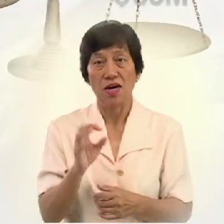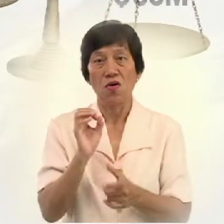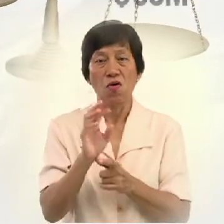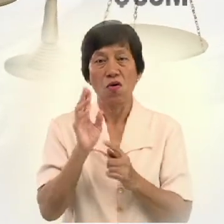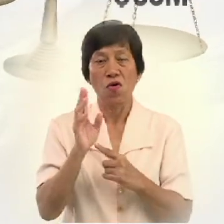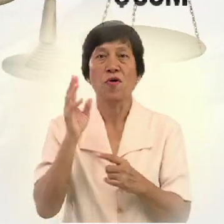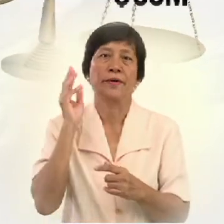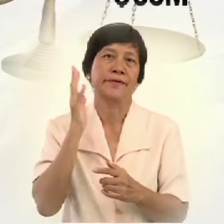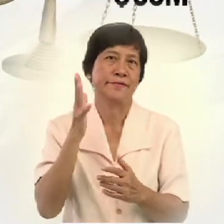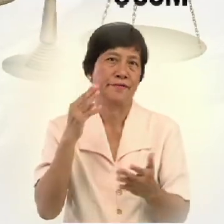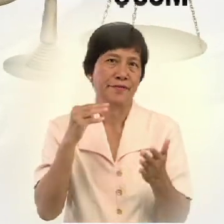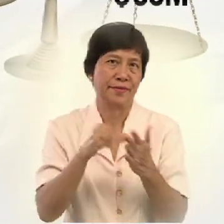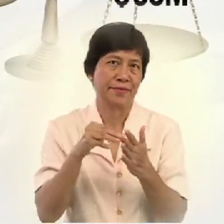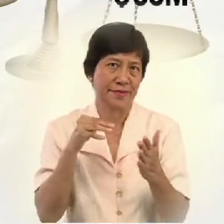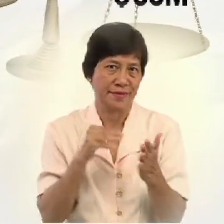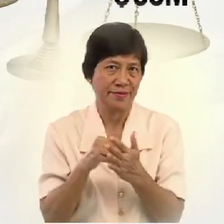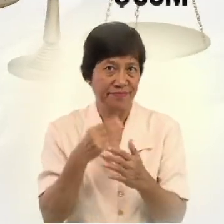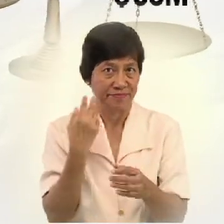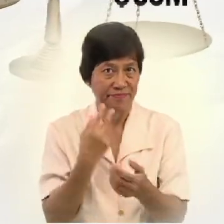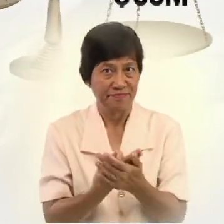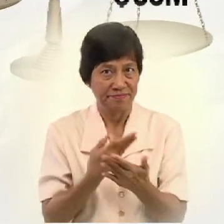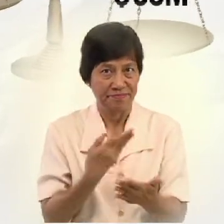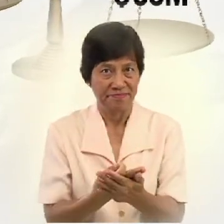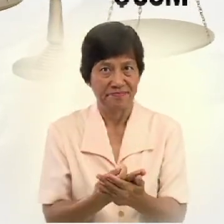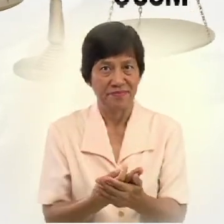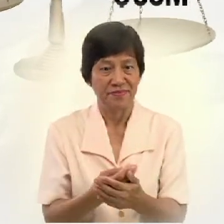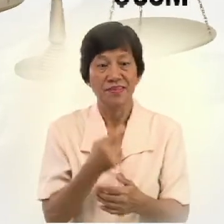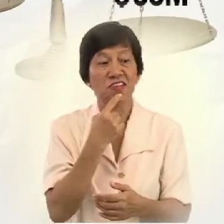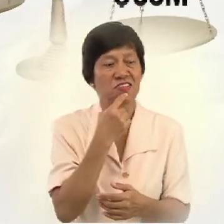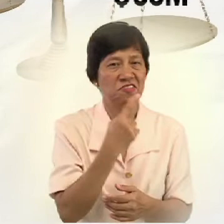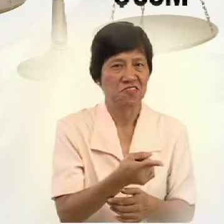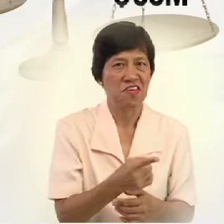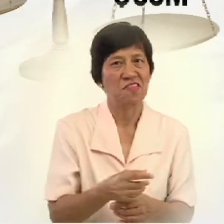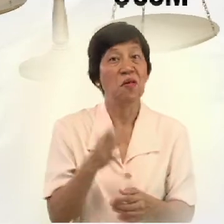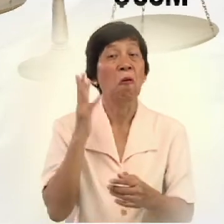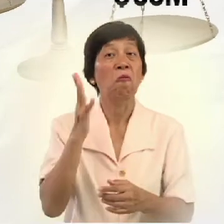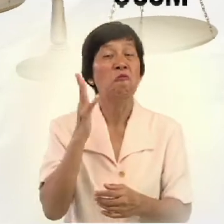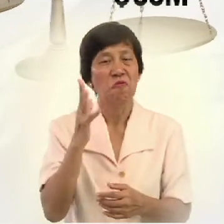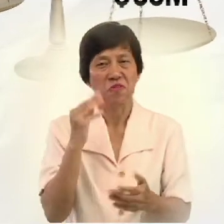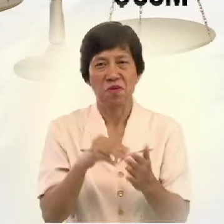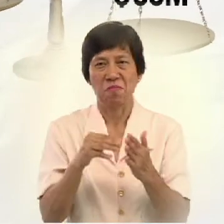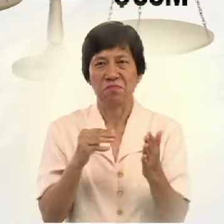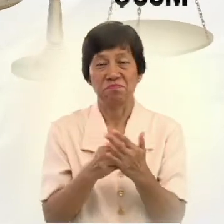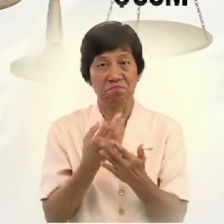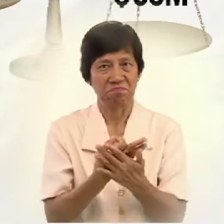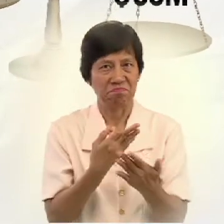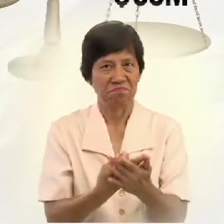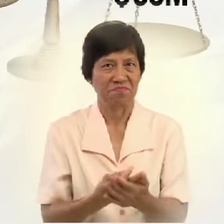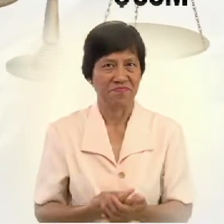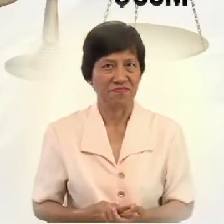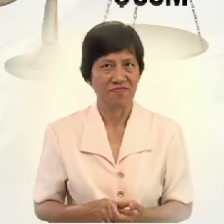important? No? The kingdom of God or $50 million? They will say $50 million.